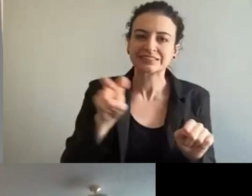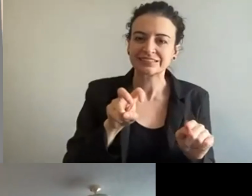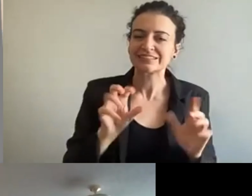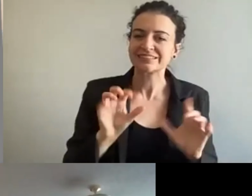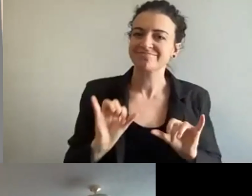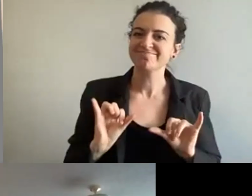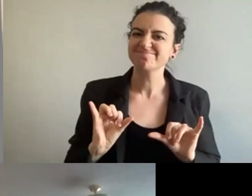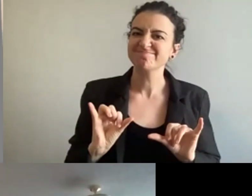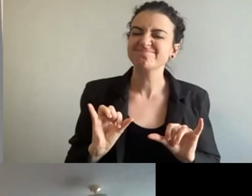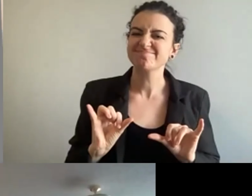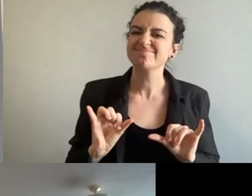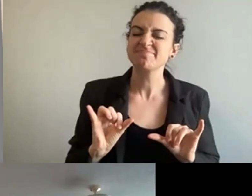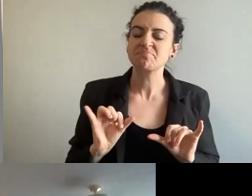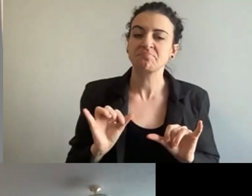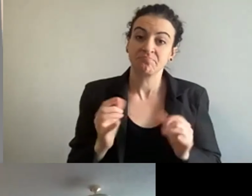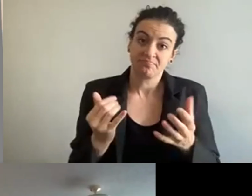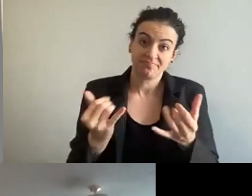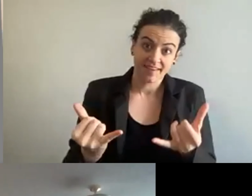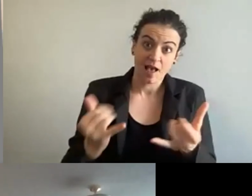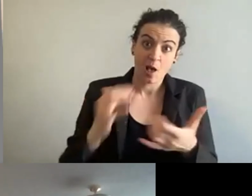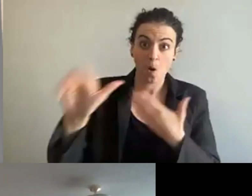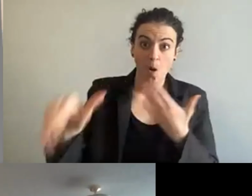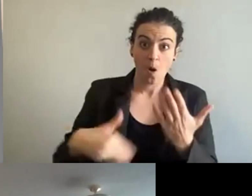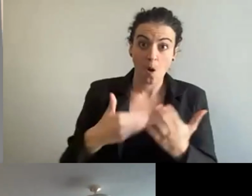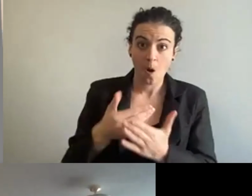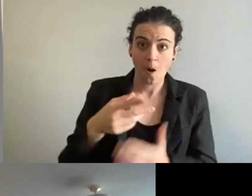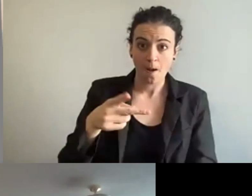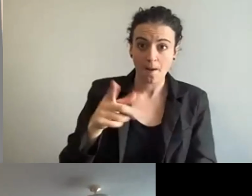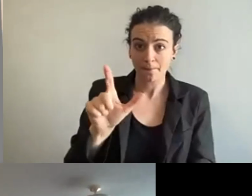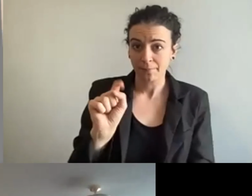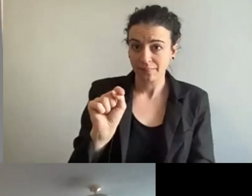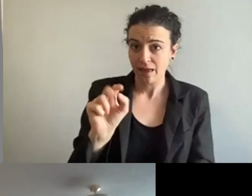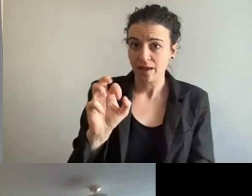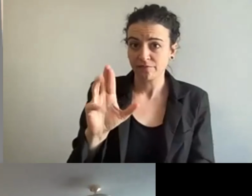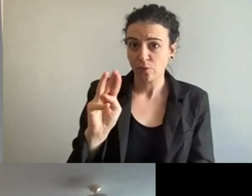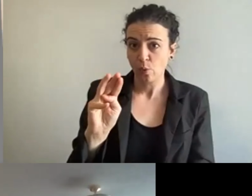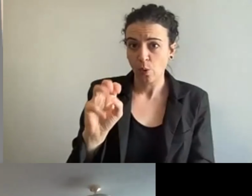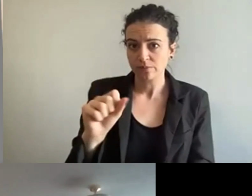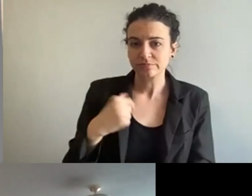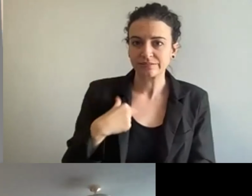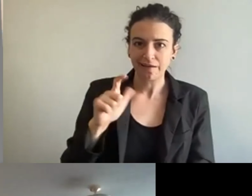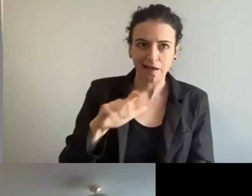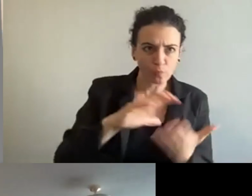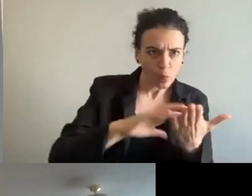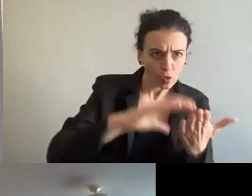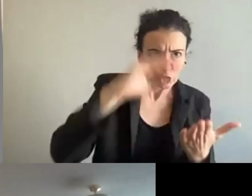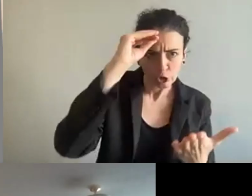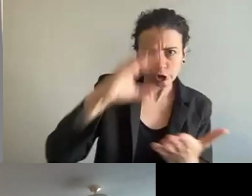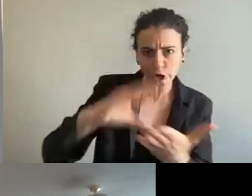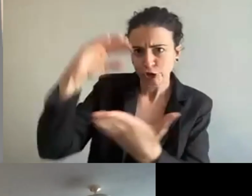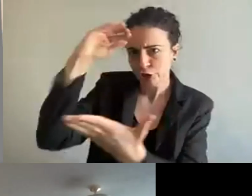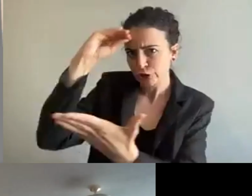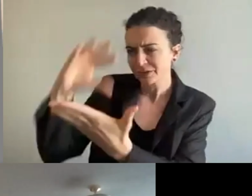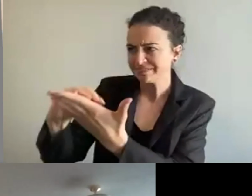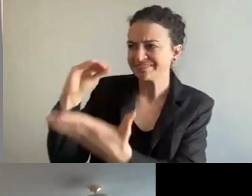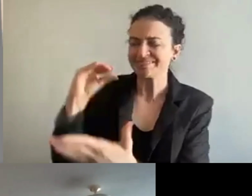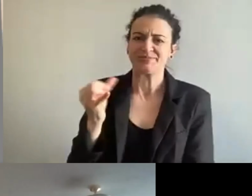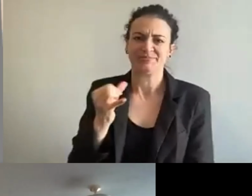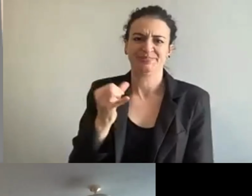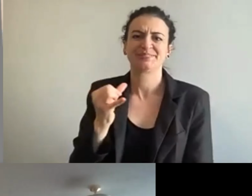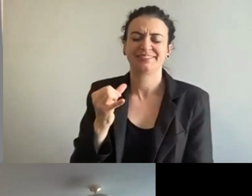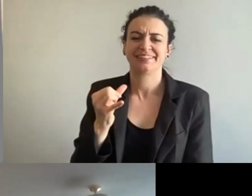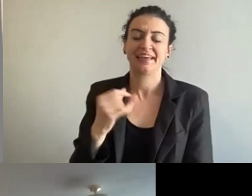knowledgeable on all those platforms and be able to operate all the platforms at will is